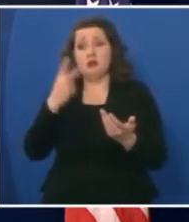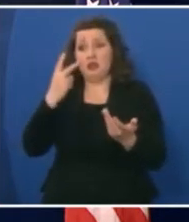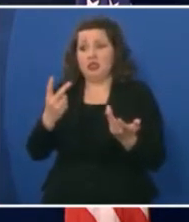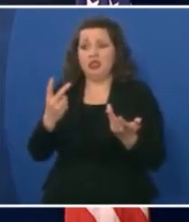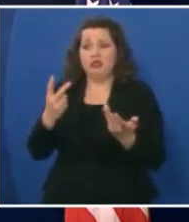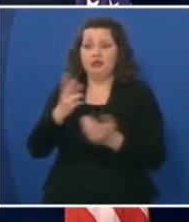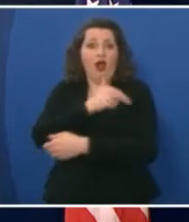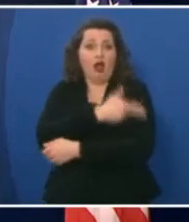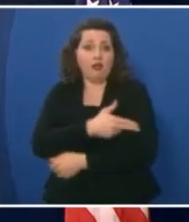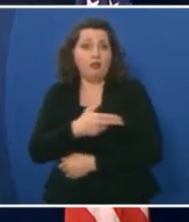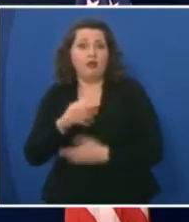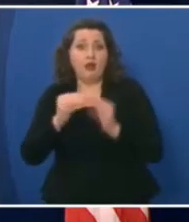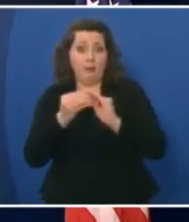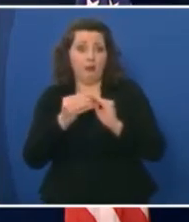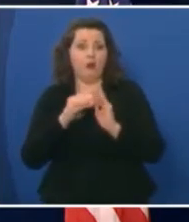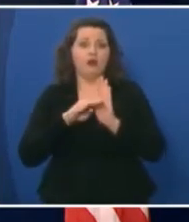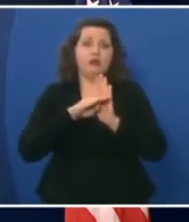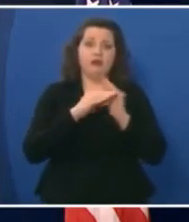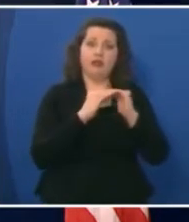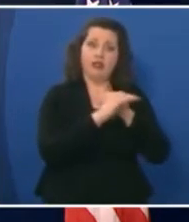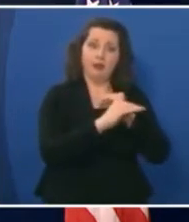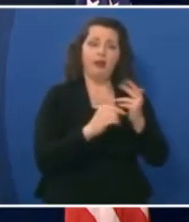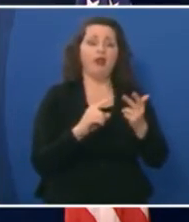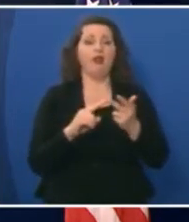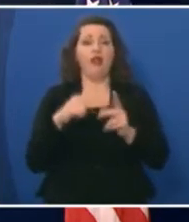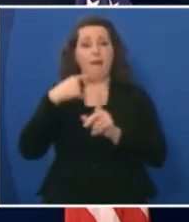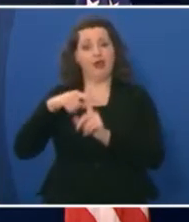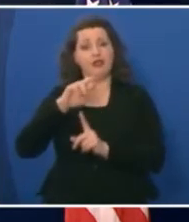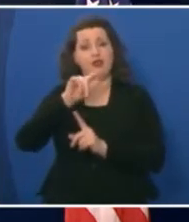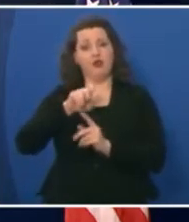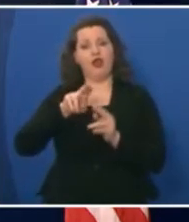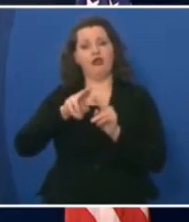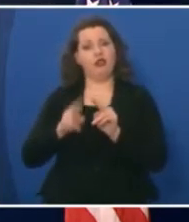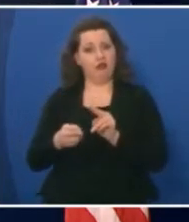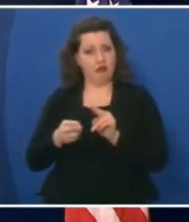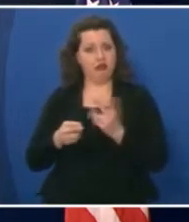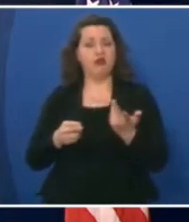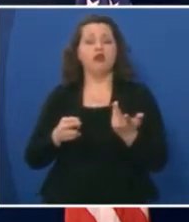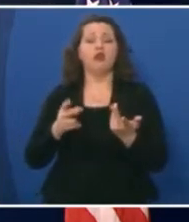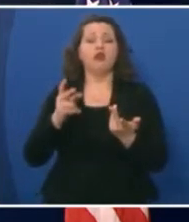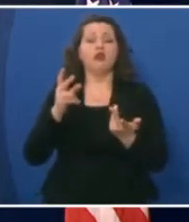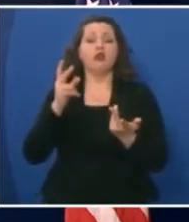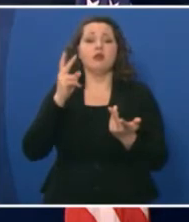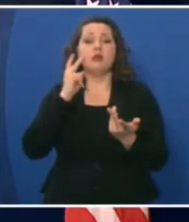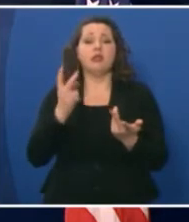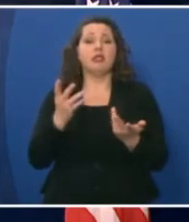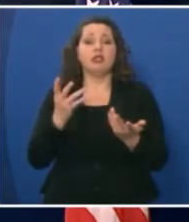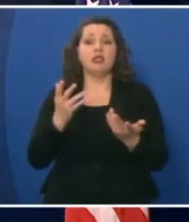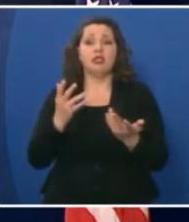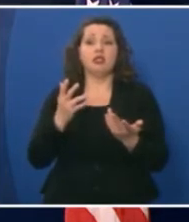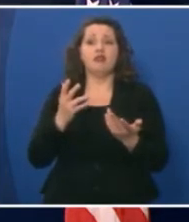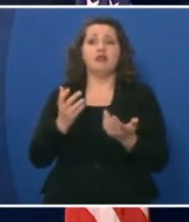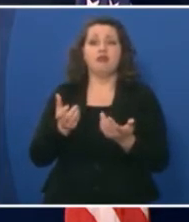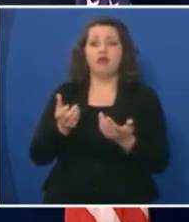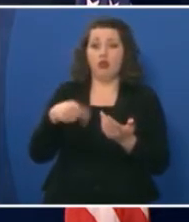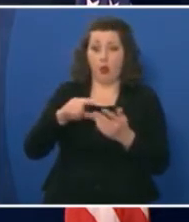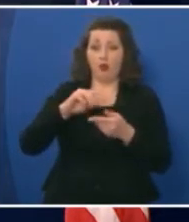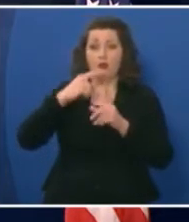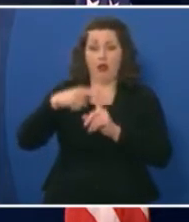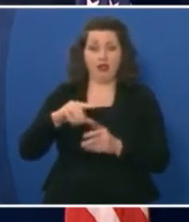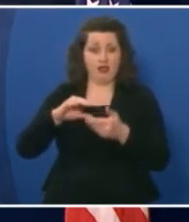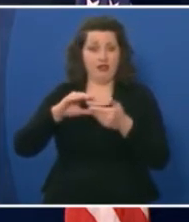hospitalizations stabilize. We're seeing our positivity rate go down. We are seeing the number of cases start to decline, and we